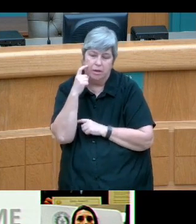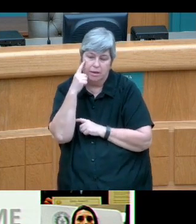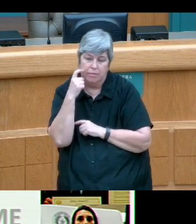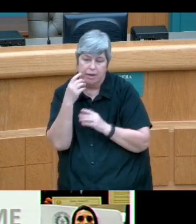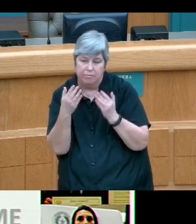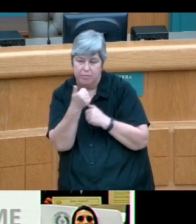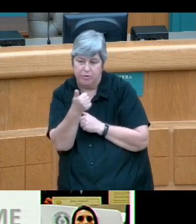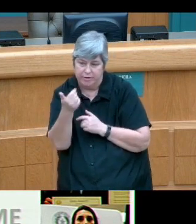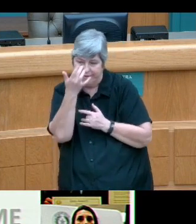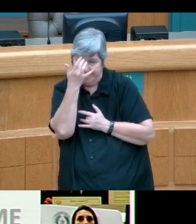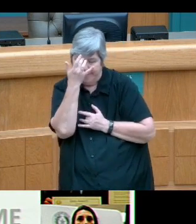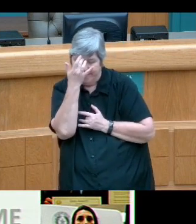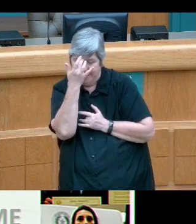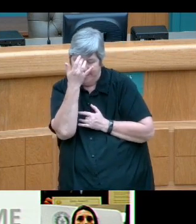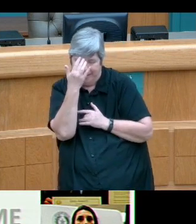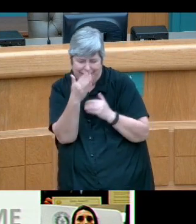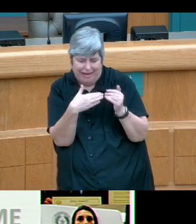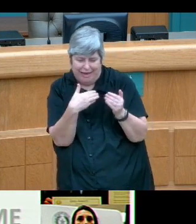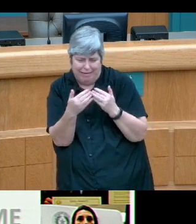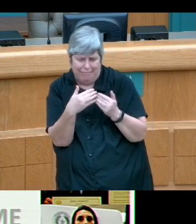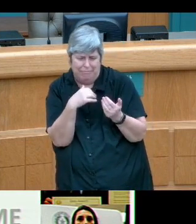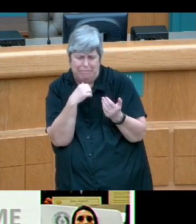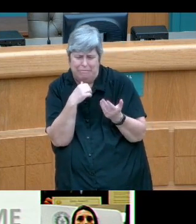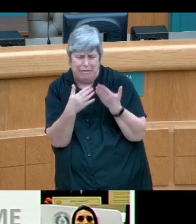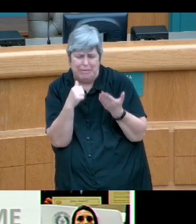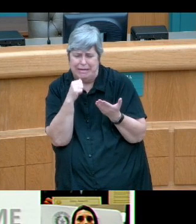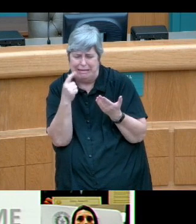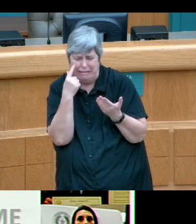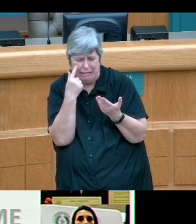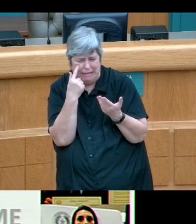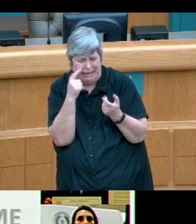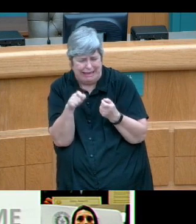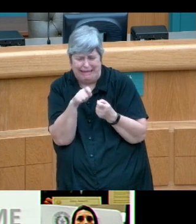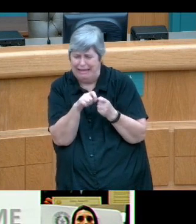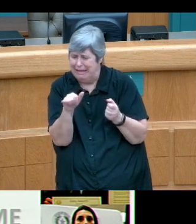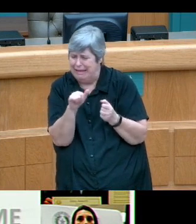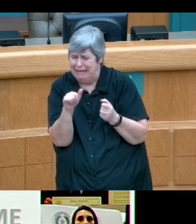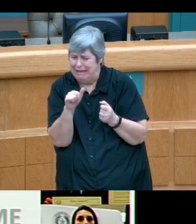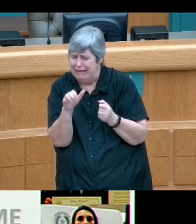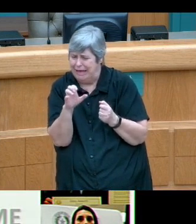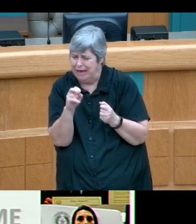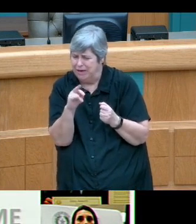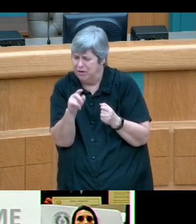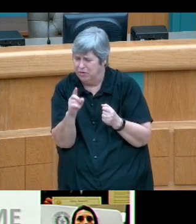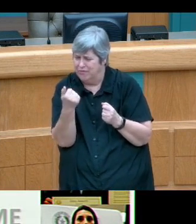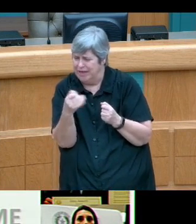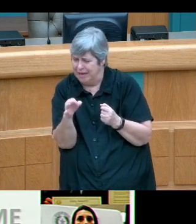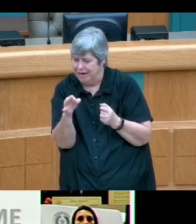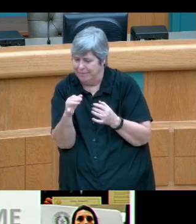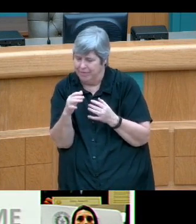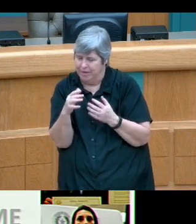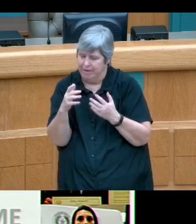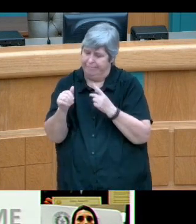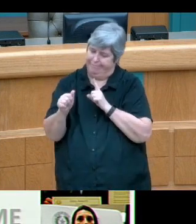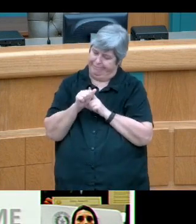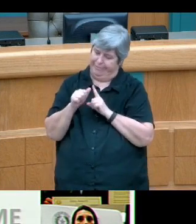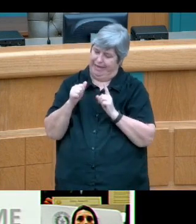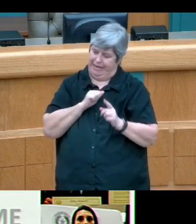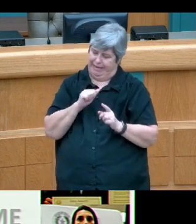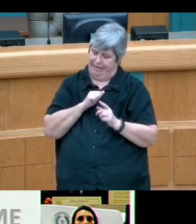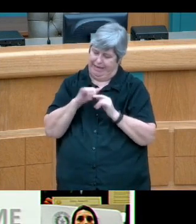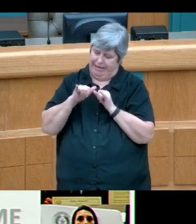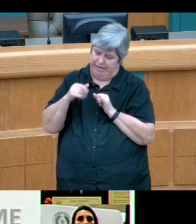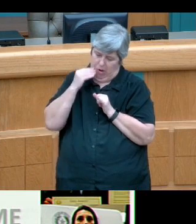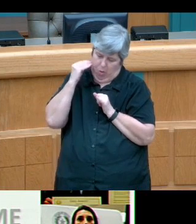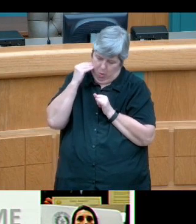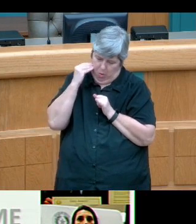might be sick, even if you don't think it's the same symptoms as COVID-19, you should self-isolate, contact